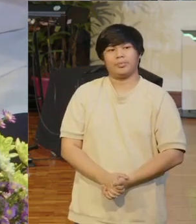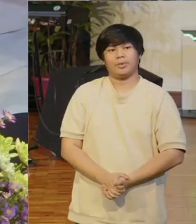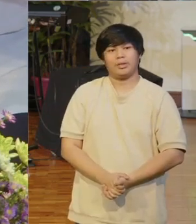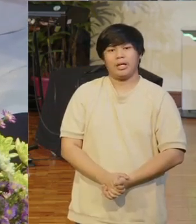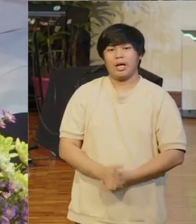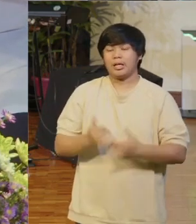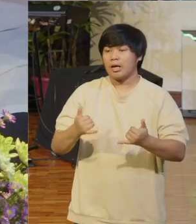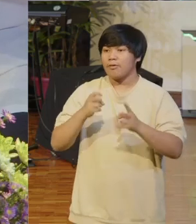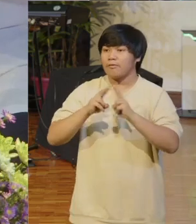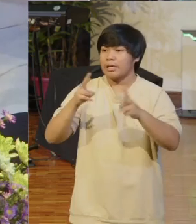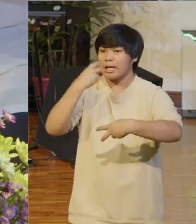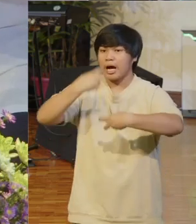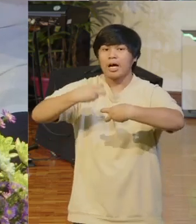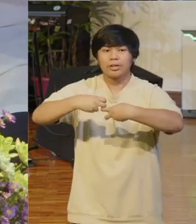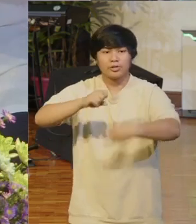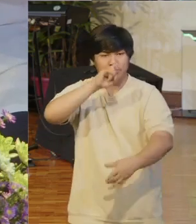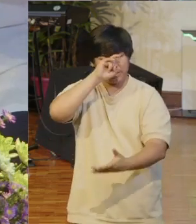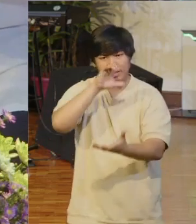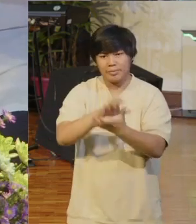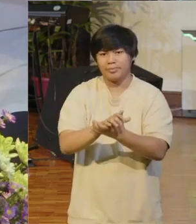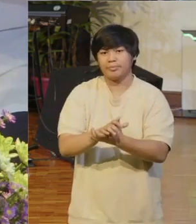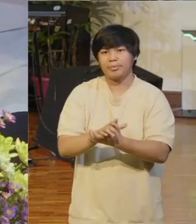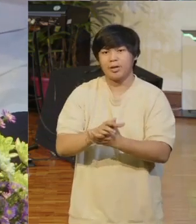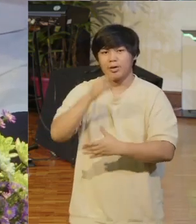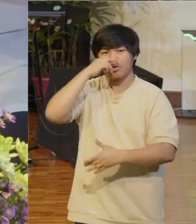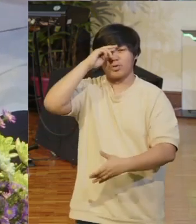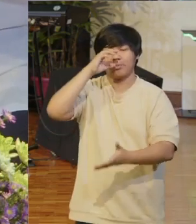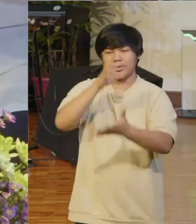Napakahirap paniwalaan ito. Romans